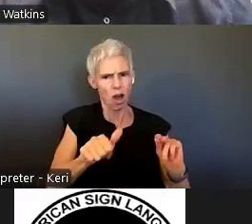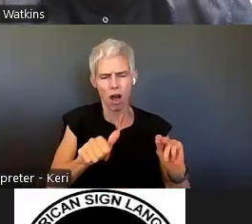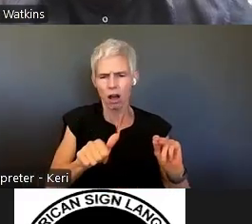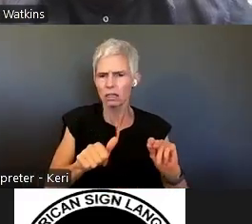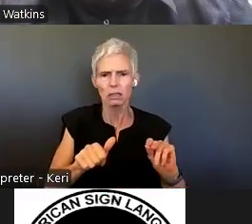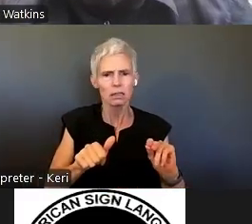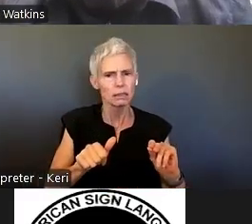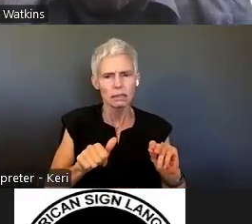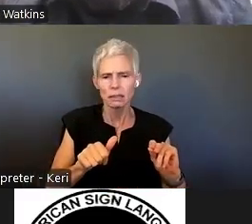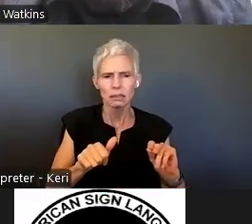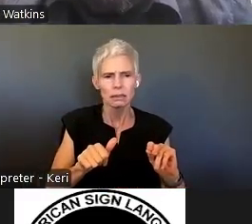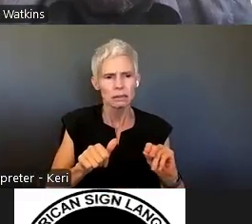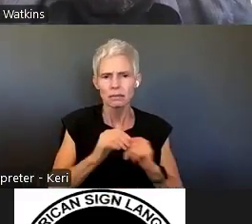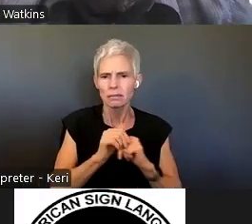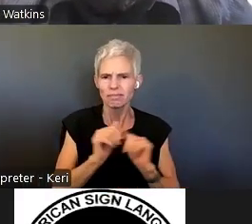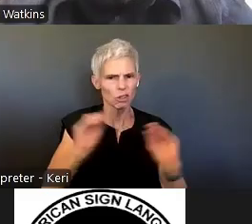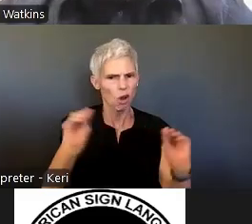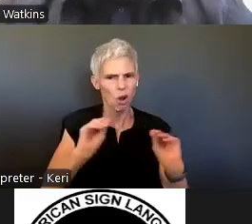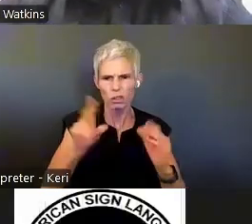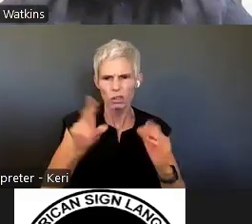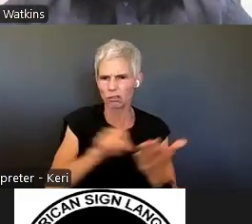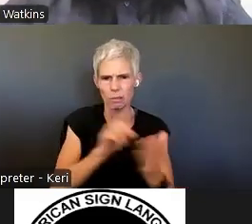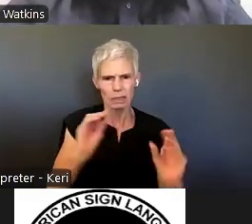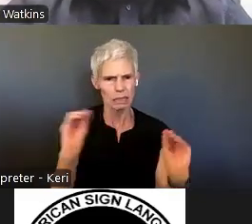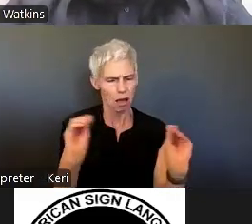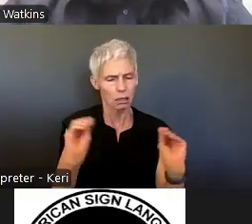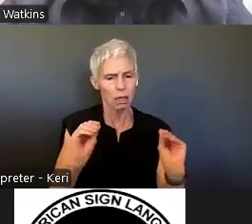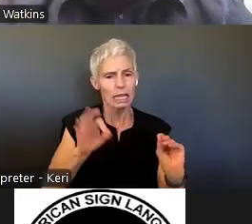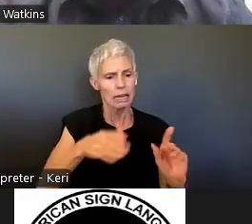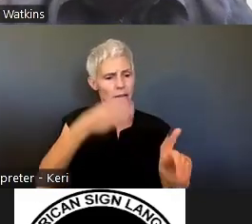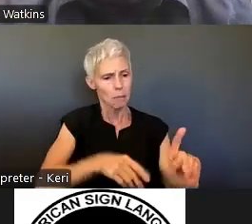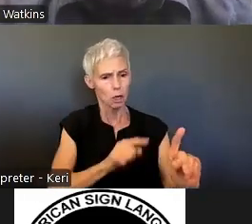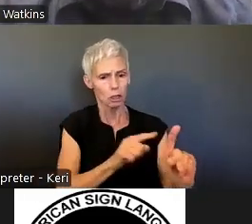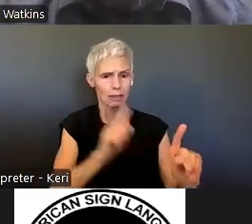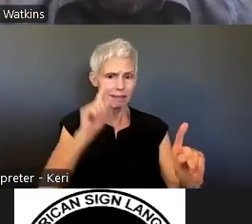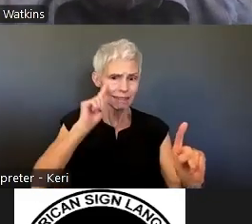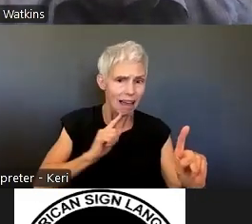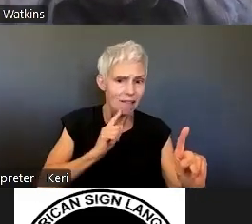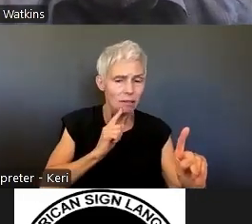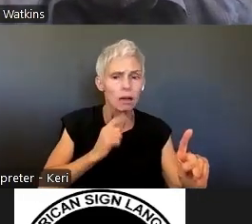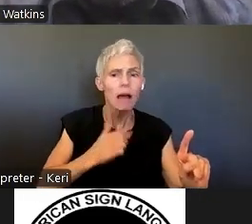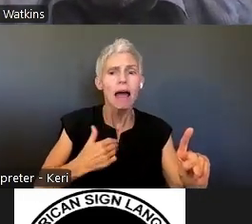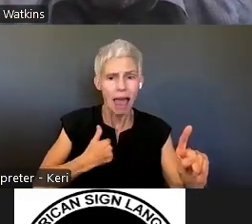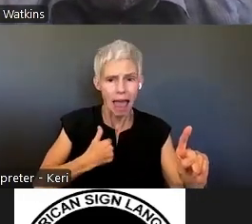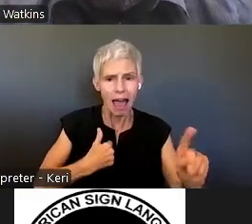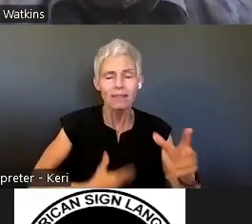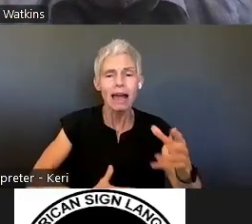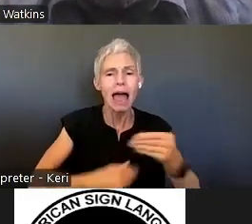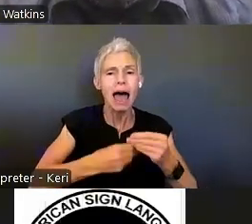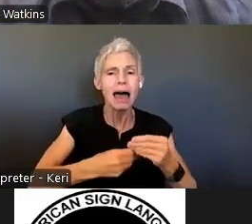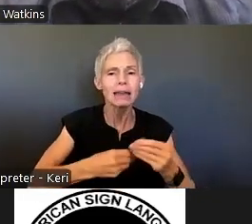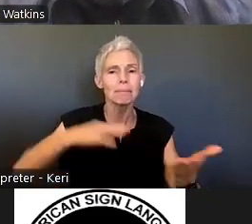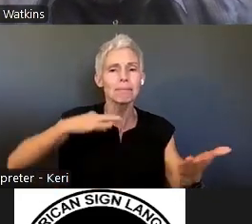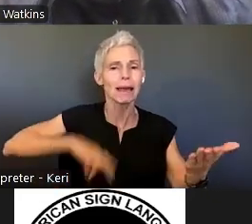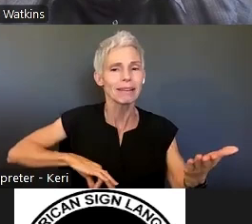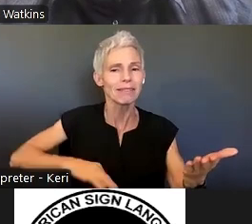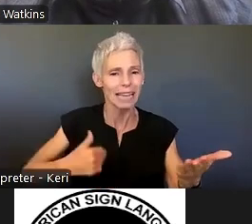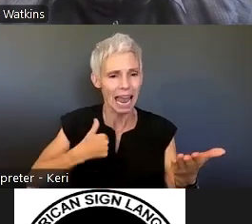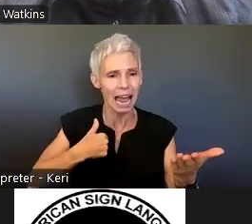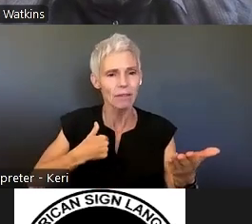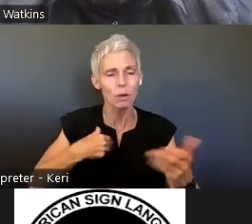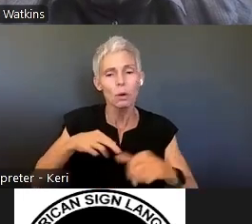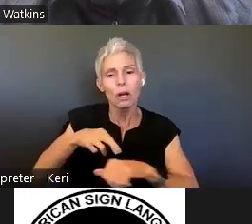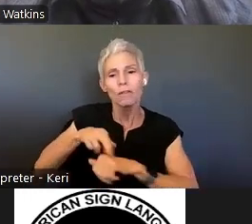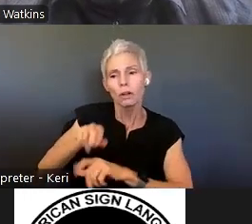on anybody for anything. If an individual is deaf, we actually do have the added advantage of referring them